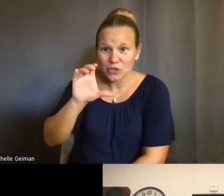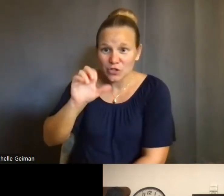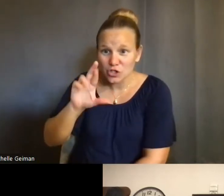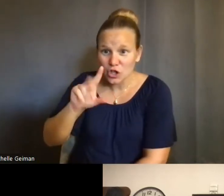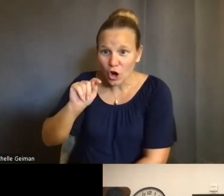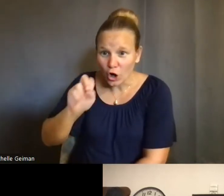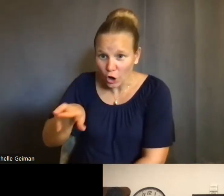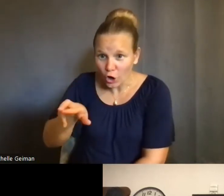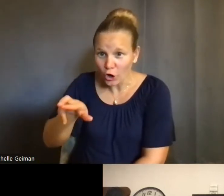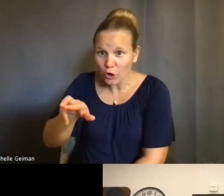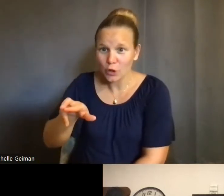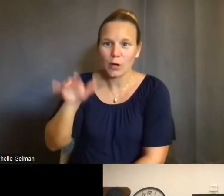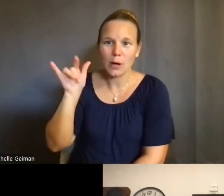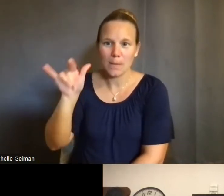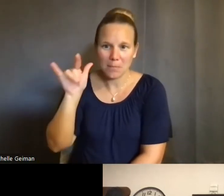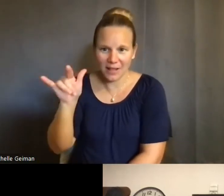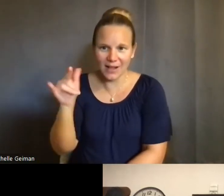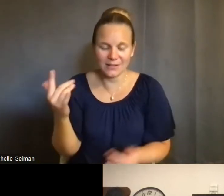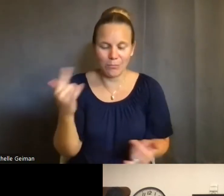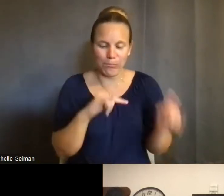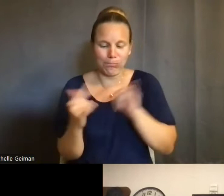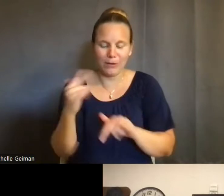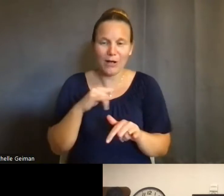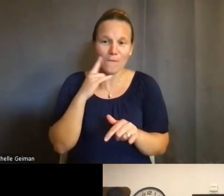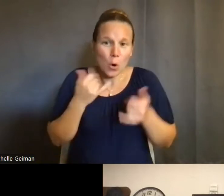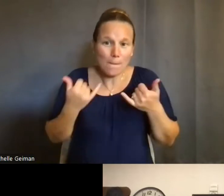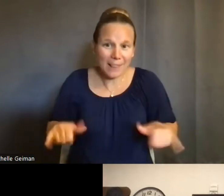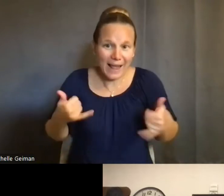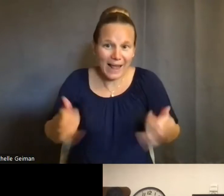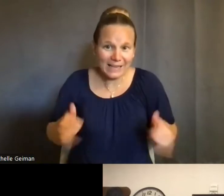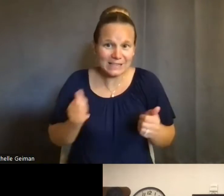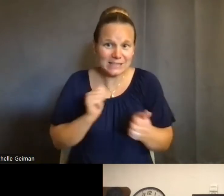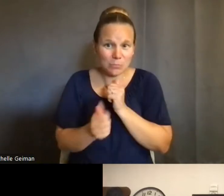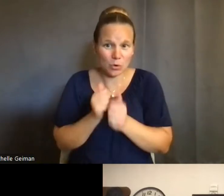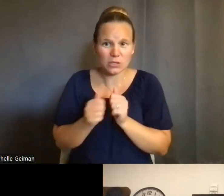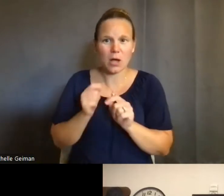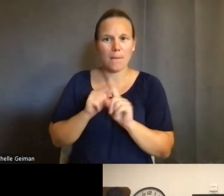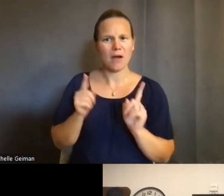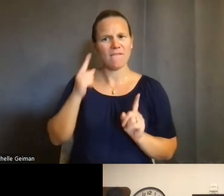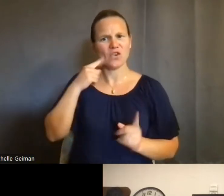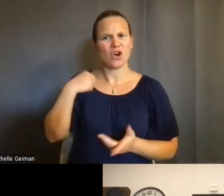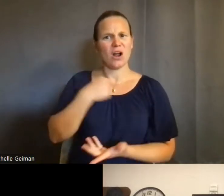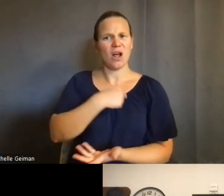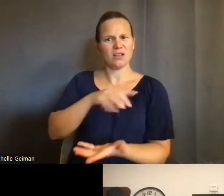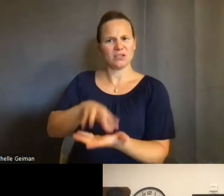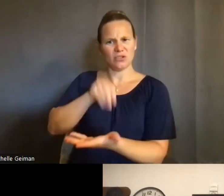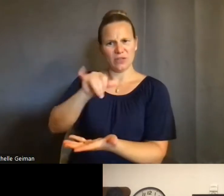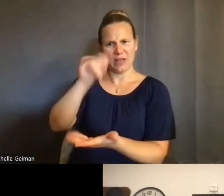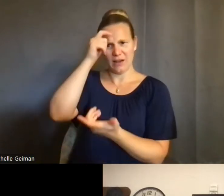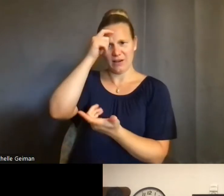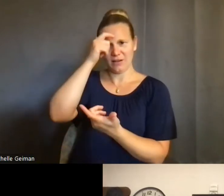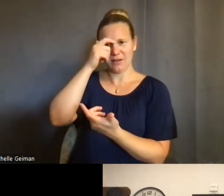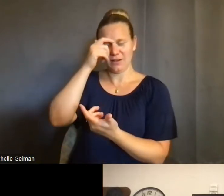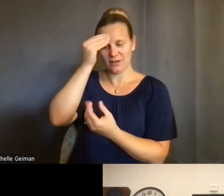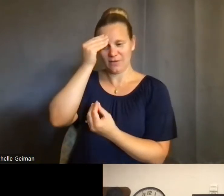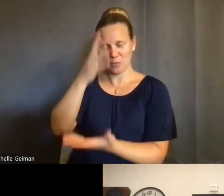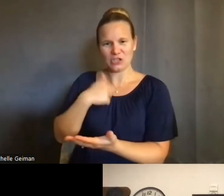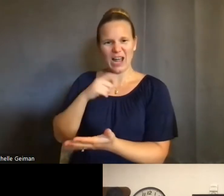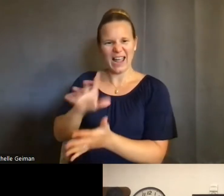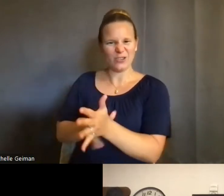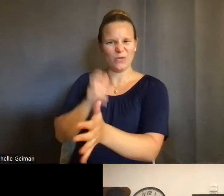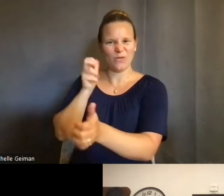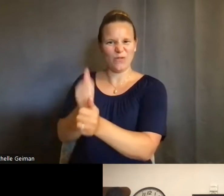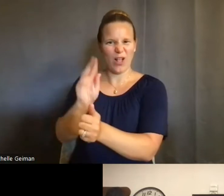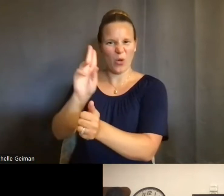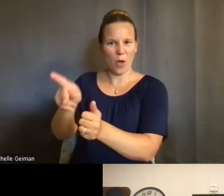towns to play sports, right? But for us to learn that information, I had to ask him that follow-up question, right? He